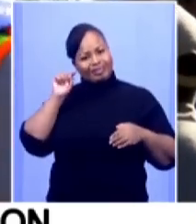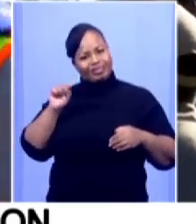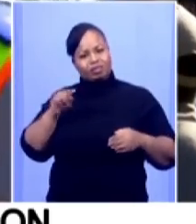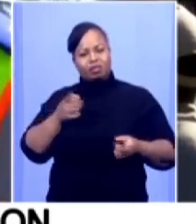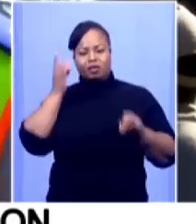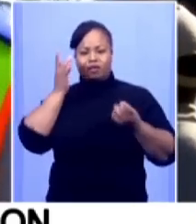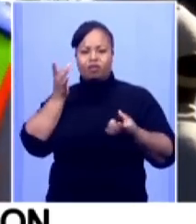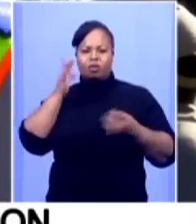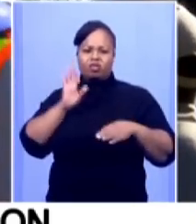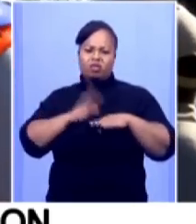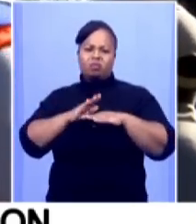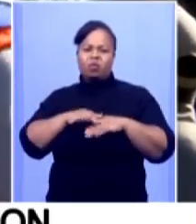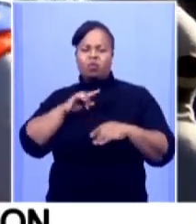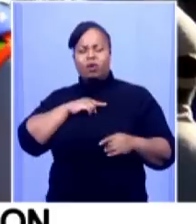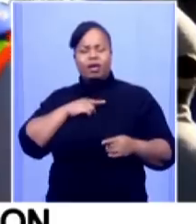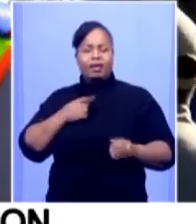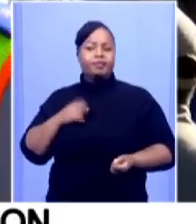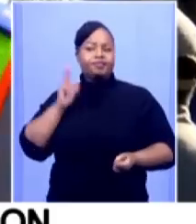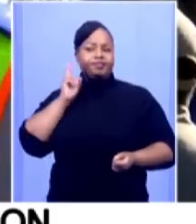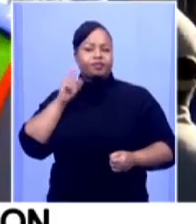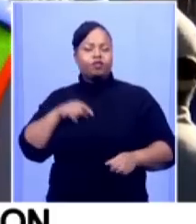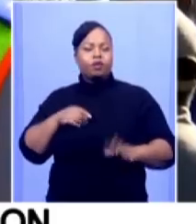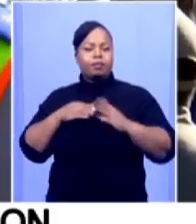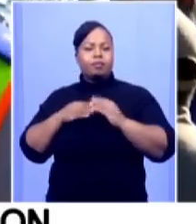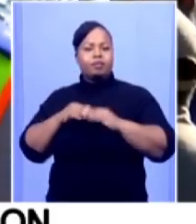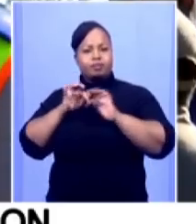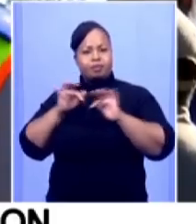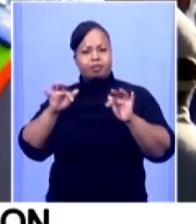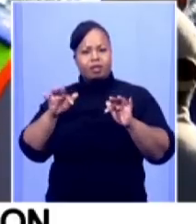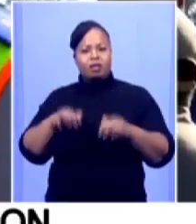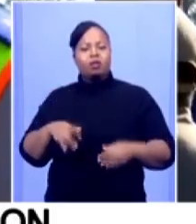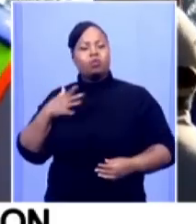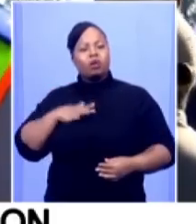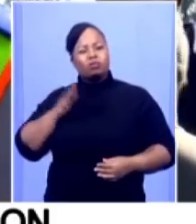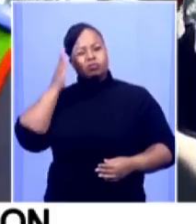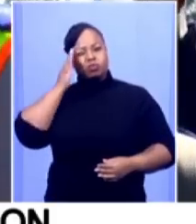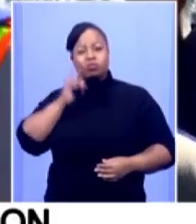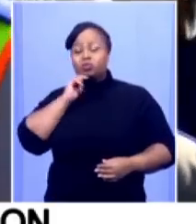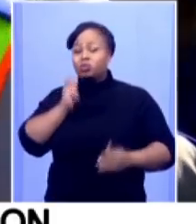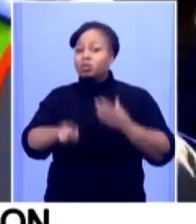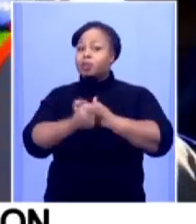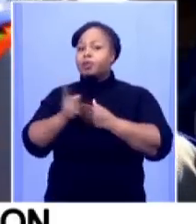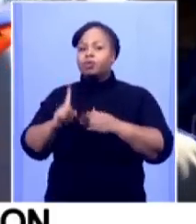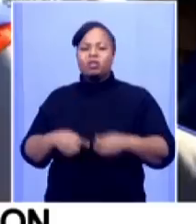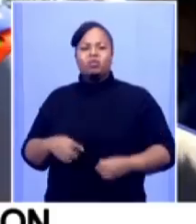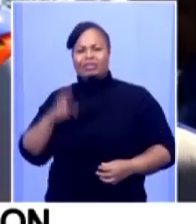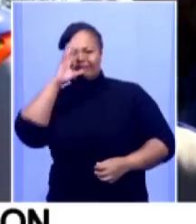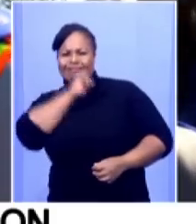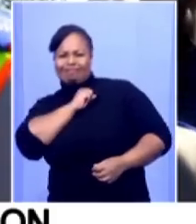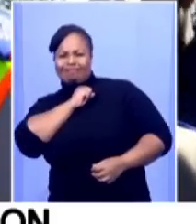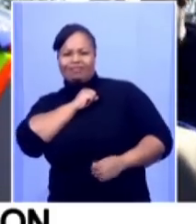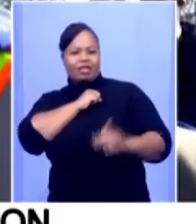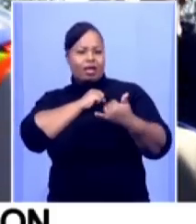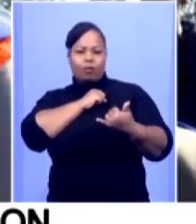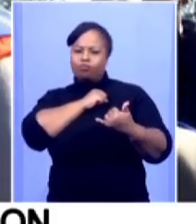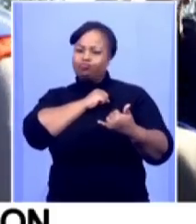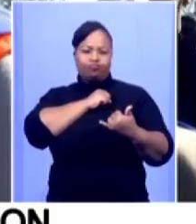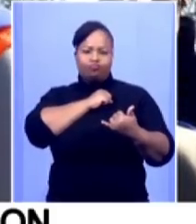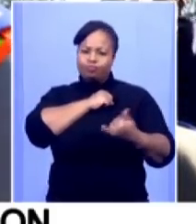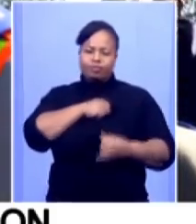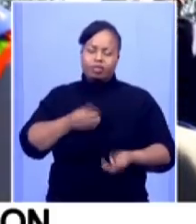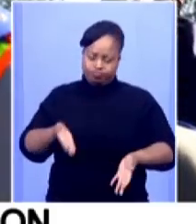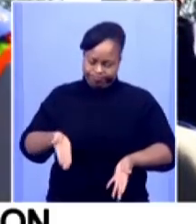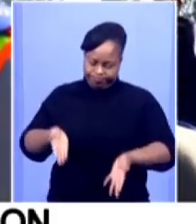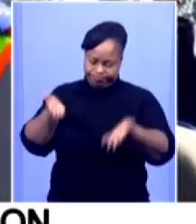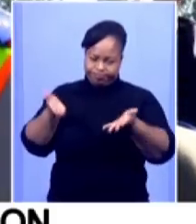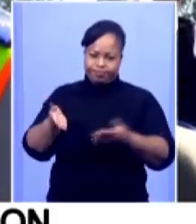information. We are receiving information from the members of the public just to get what happened, so we don't want to speculate at this stage. Let's allow SAPS to